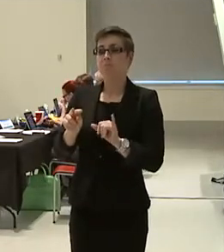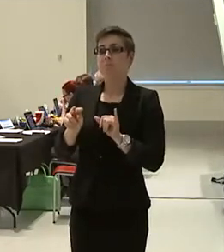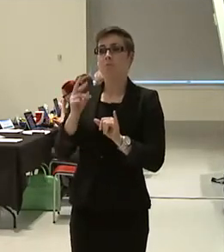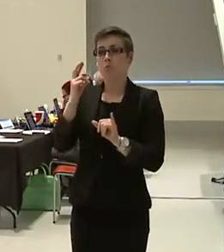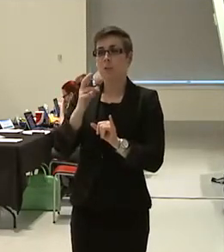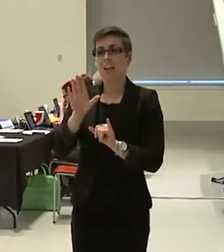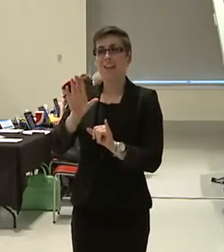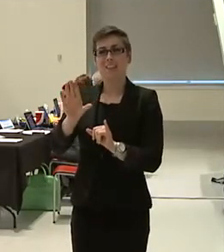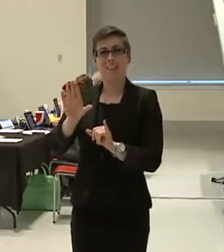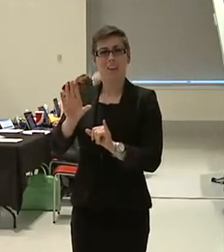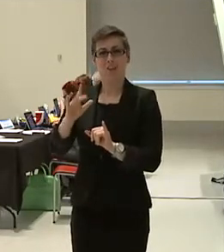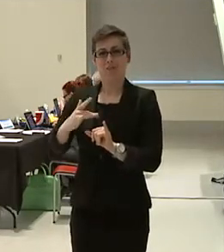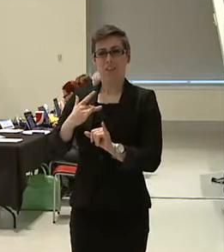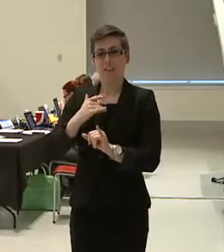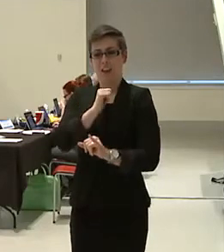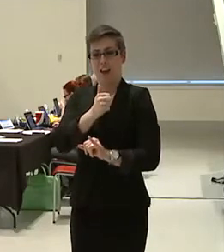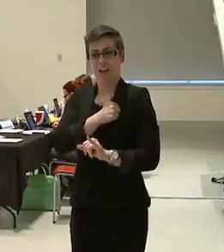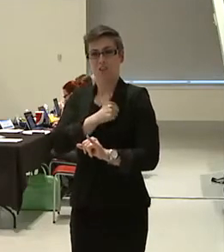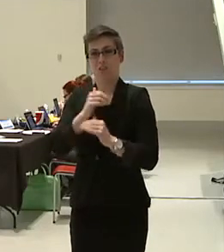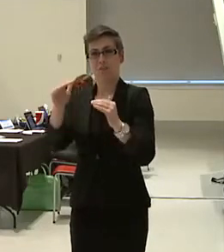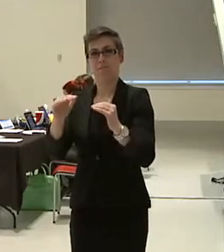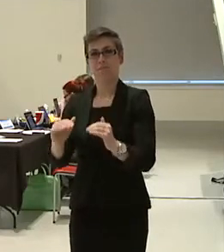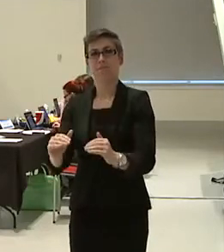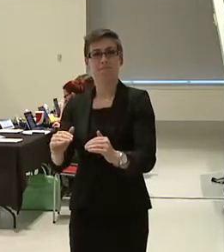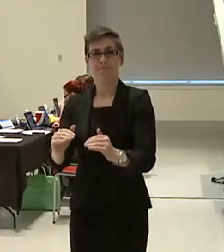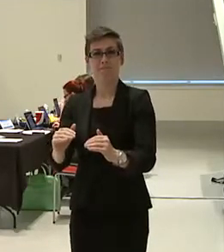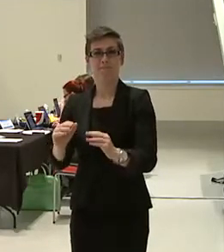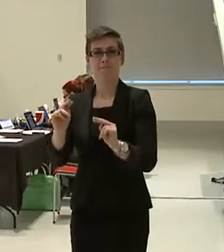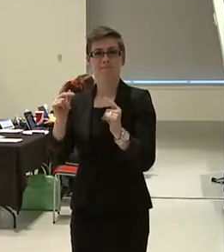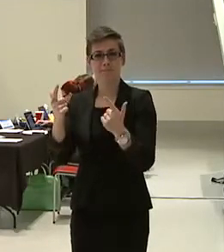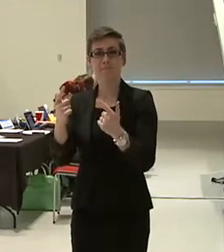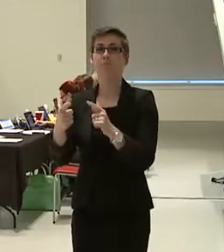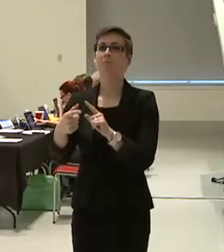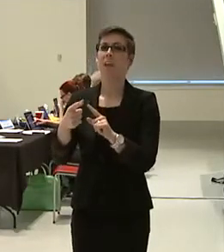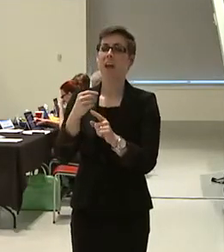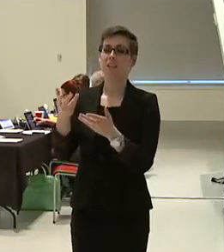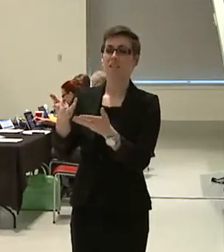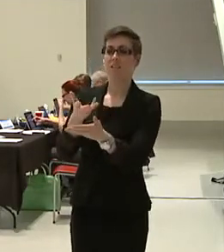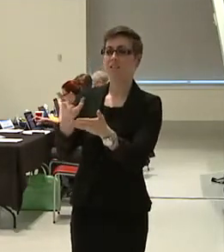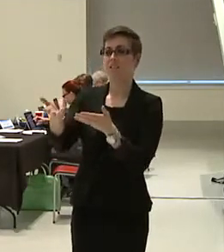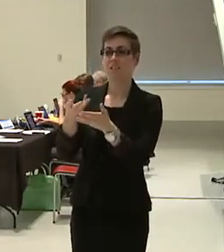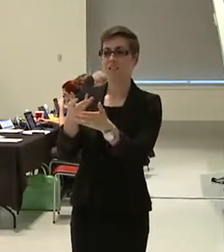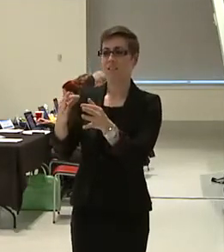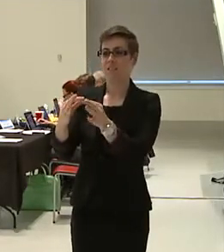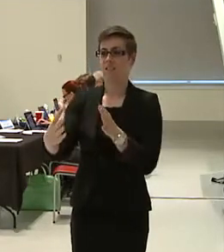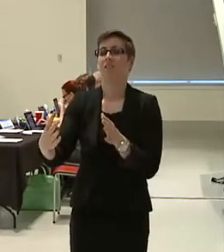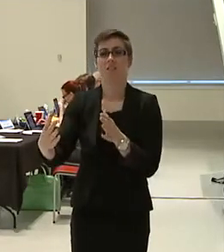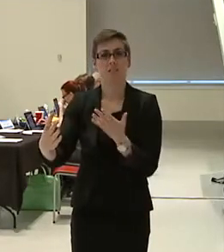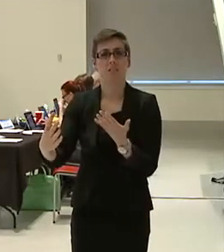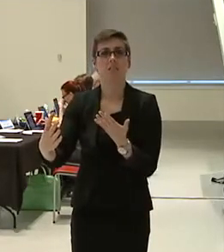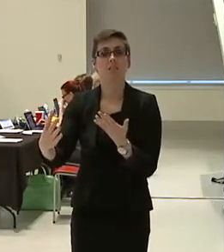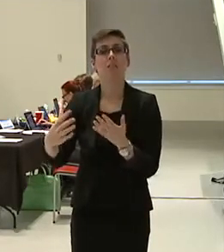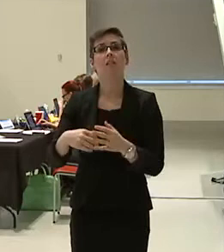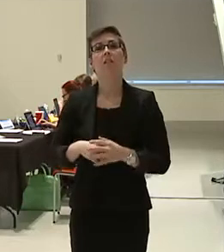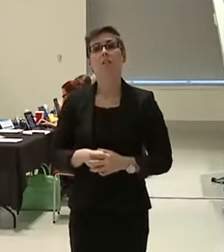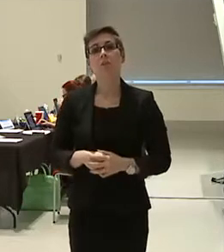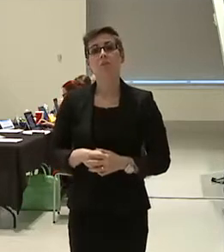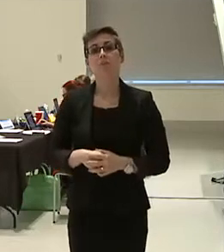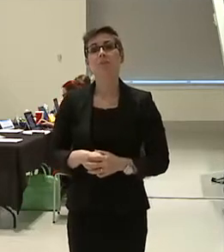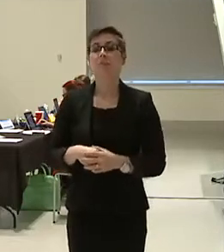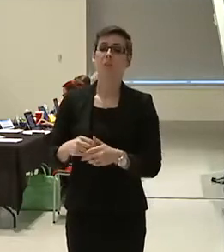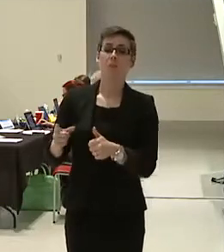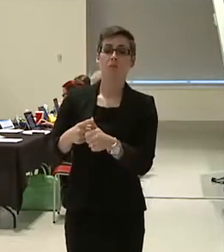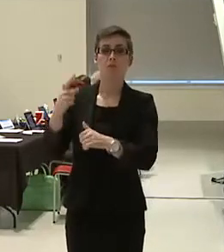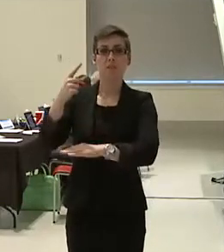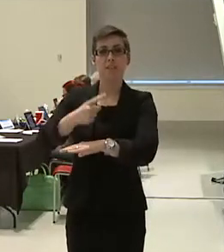unacceptable, and relationships with some elected officials, the news media, and community members were in need of repair. On day